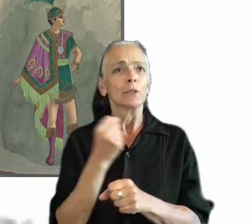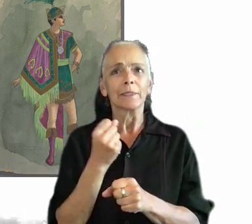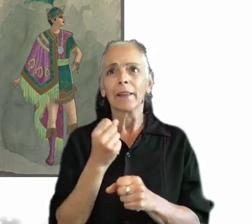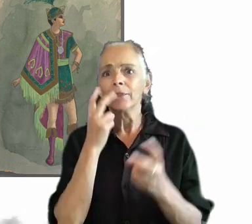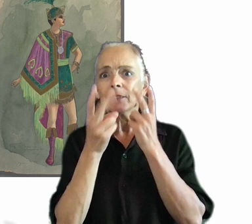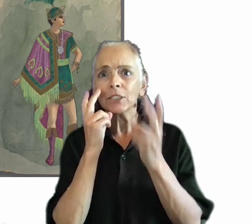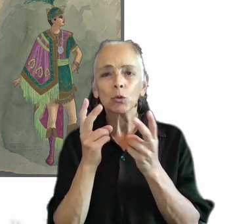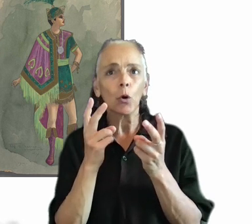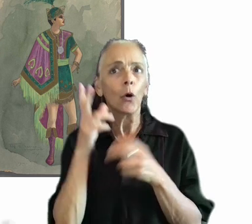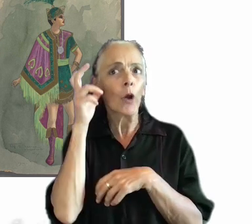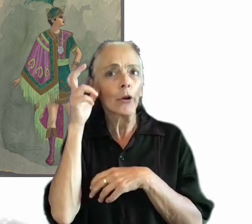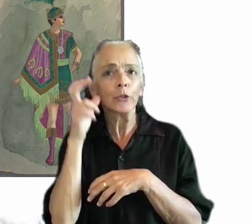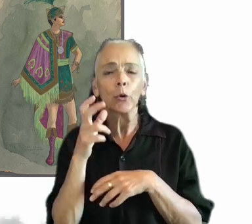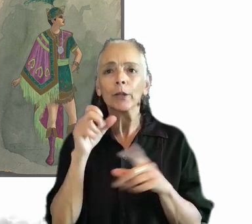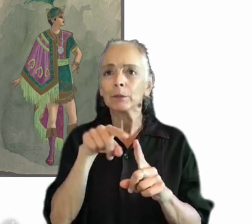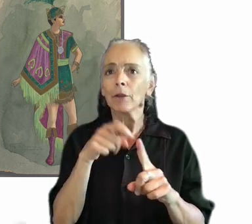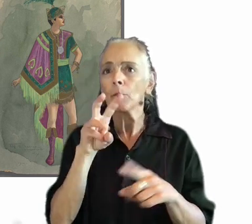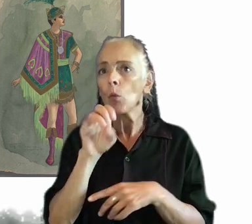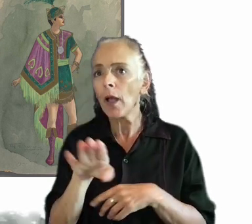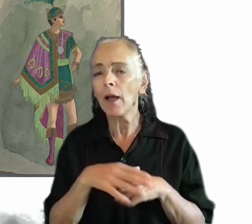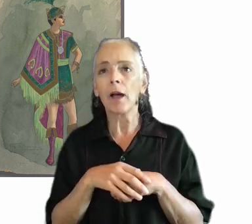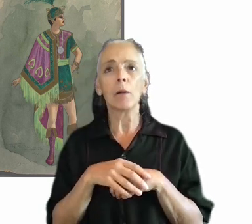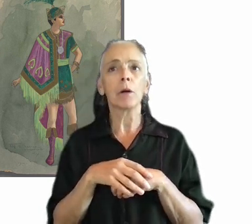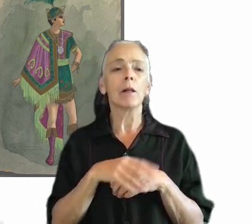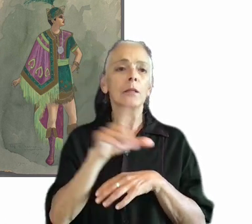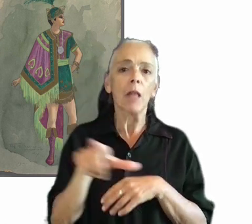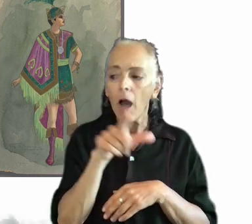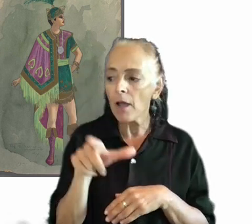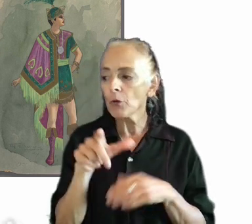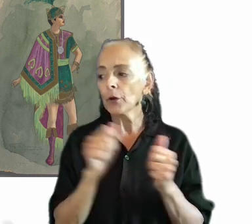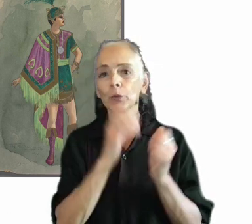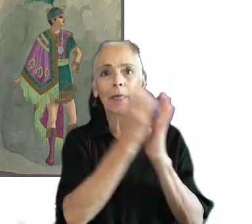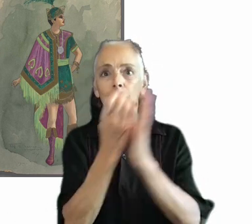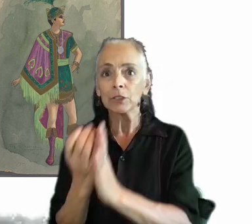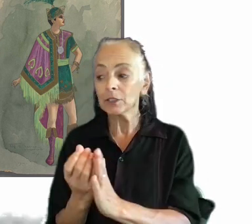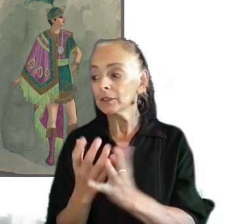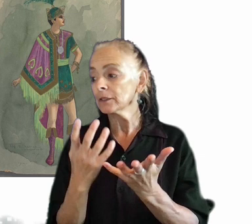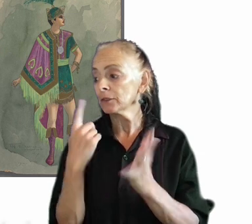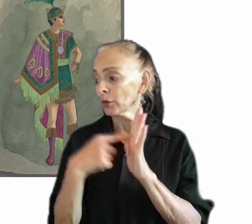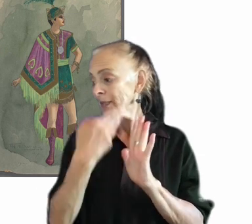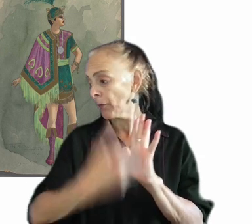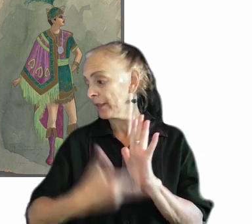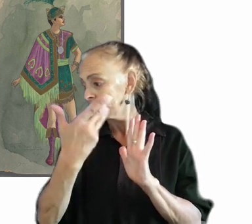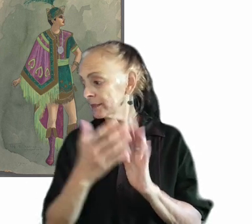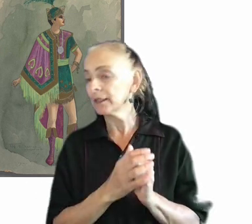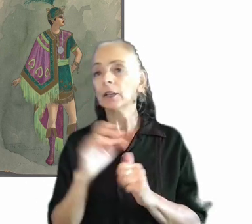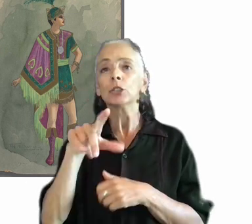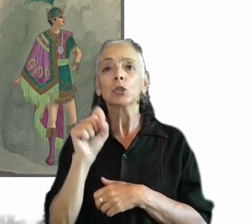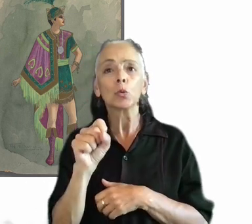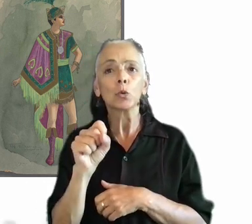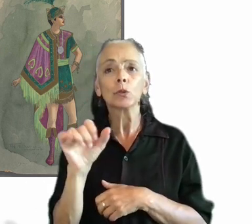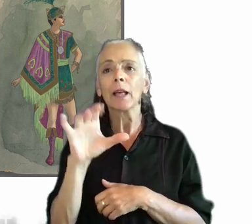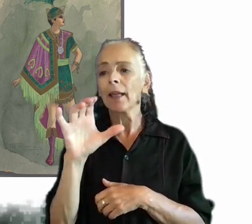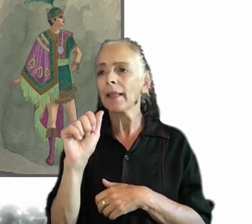from the web there are libraries with public domain images such as the ones i'm using in this presentation and there's tools like canva that you